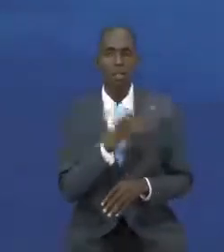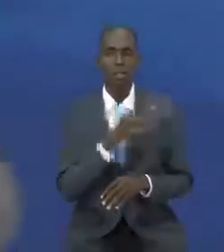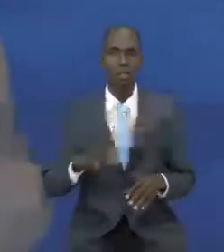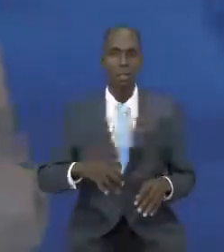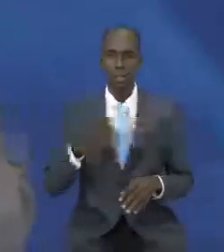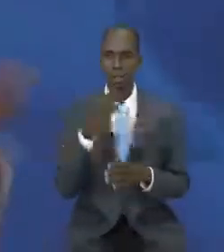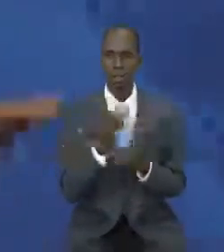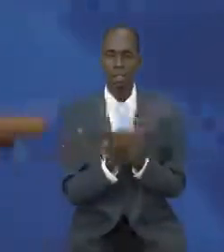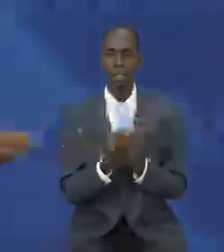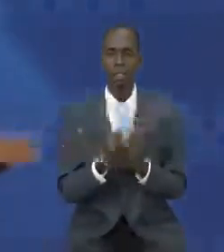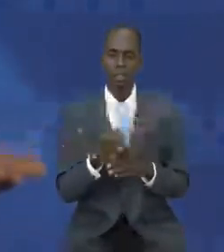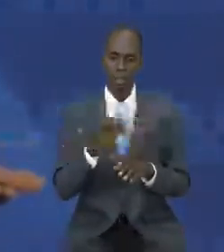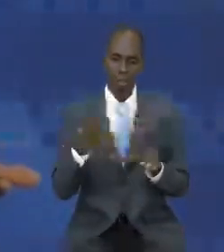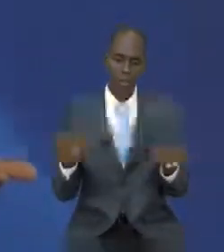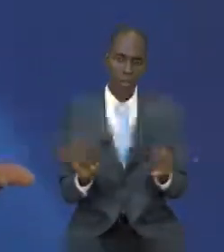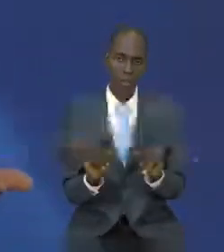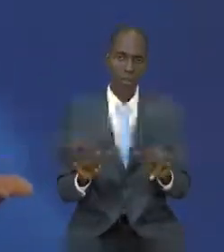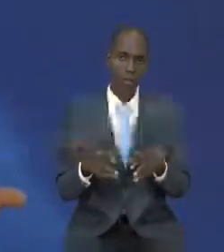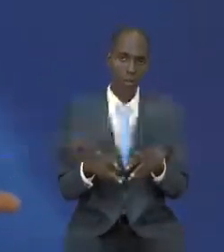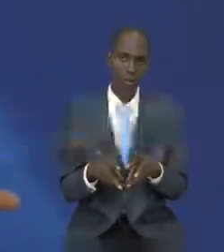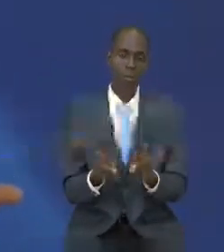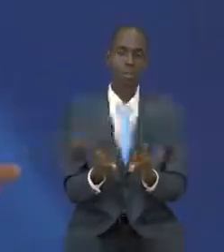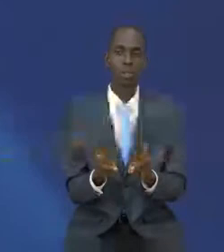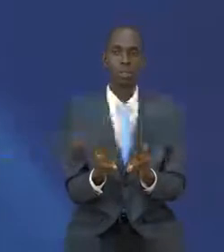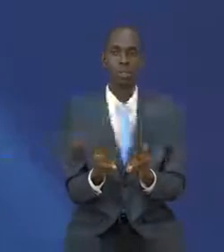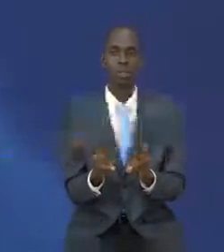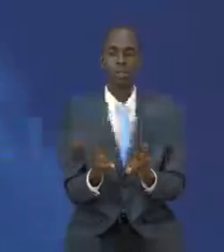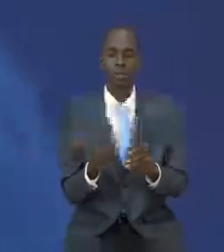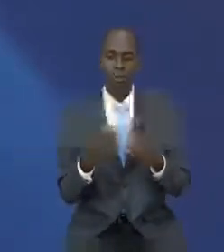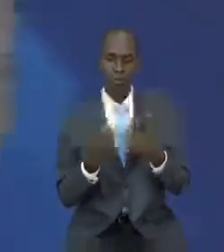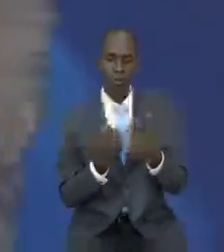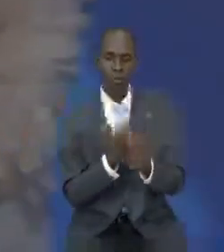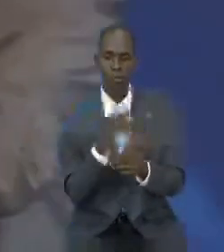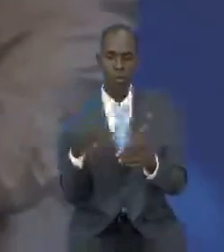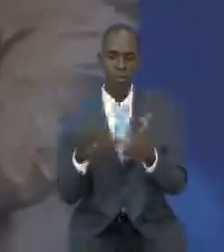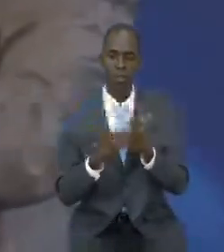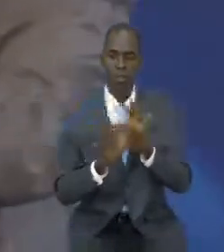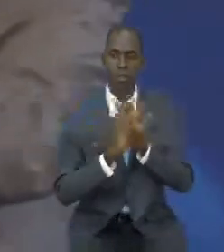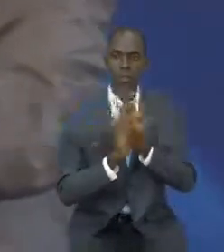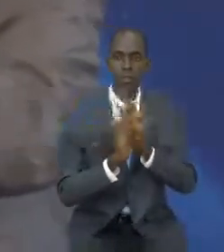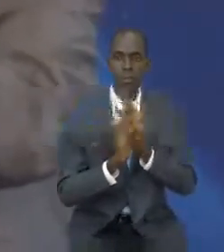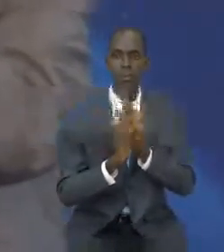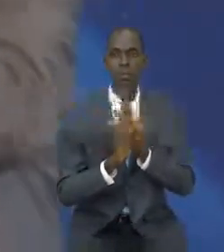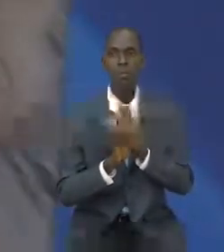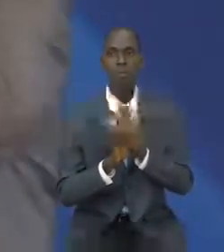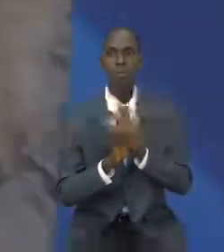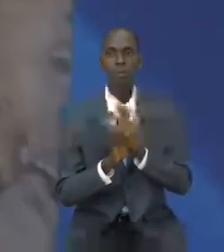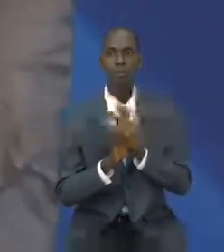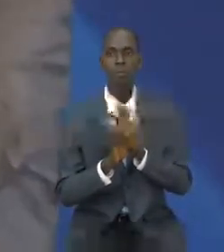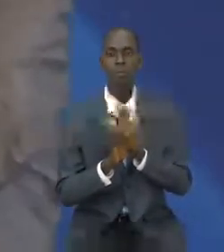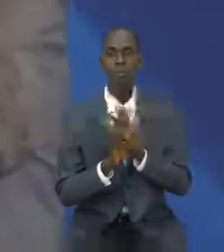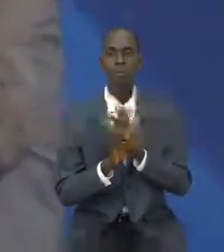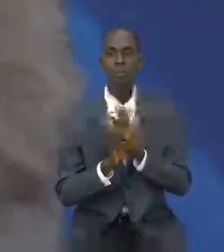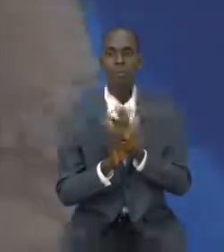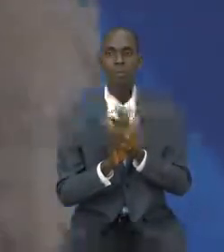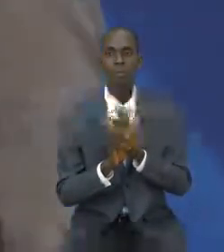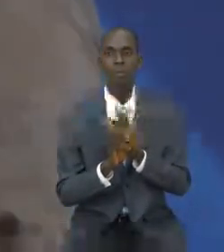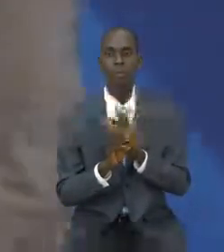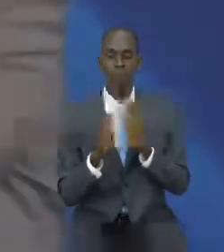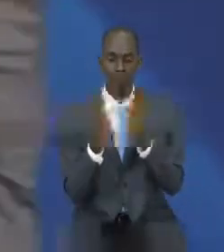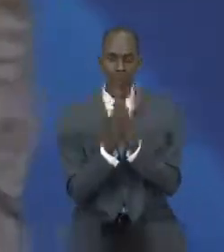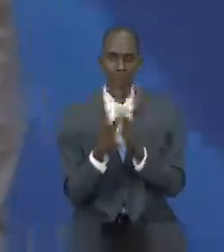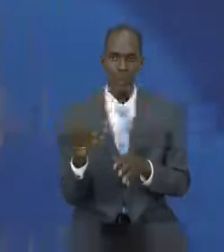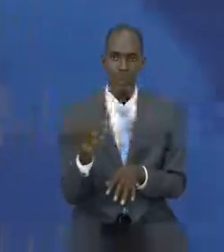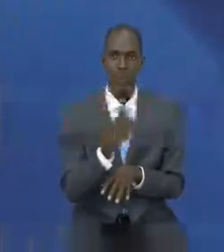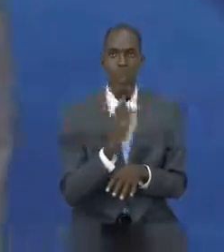this manner, like this model, like this example, pray ye,